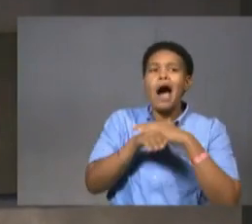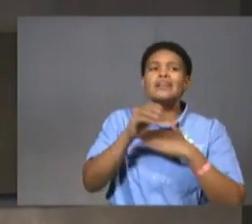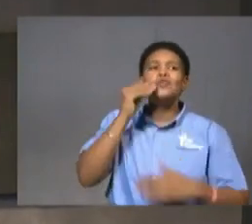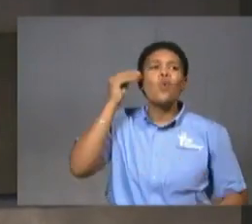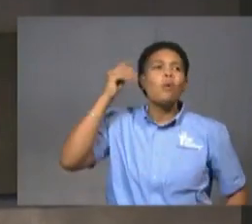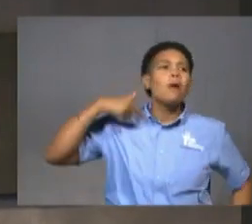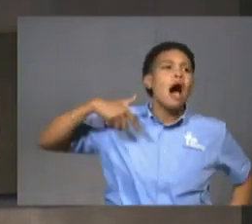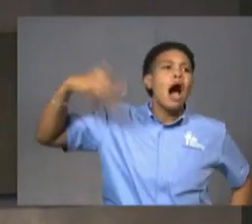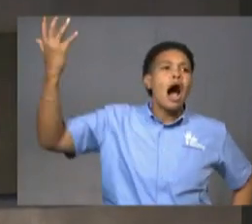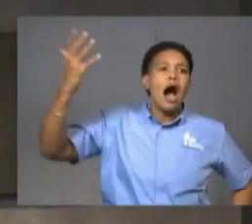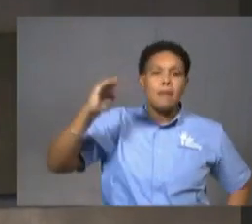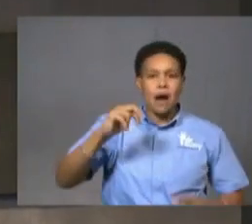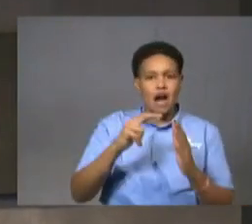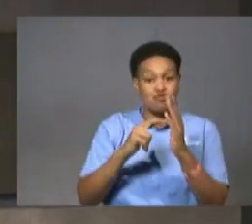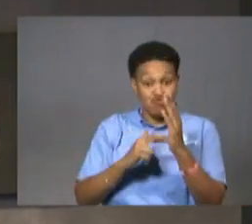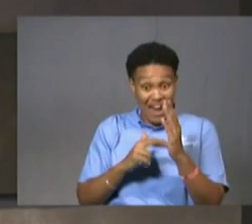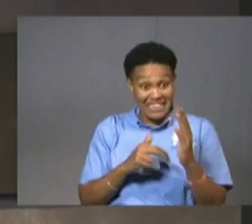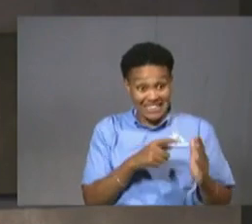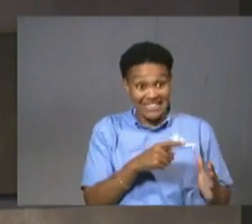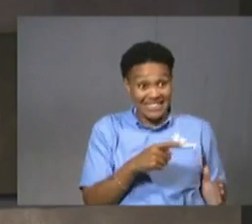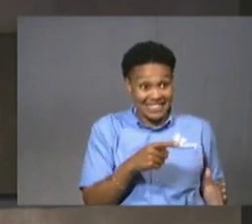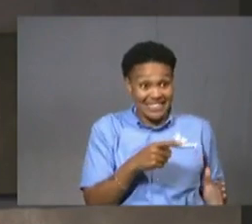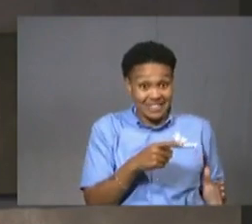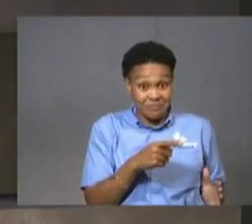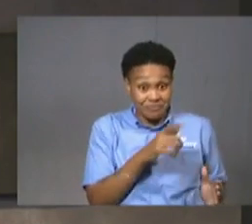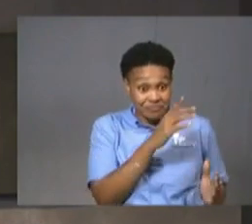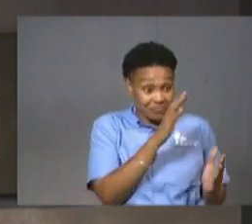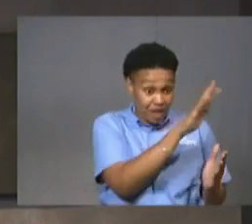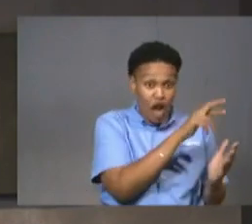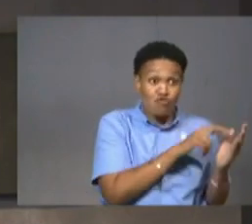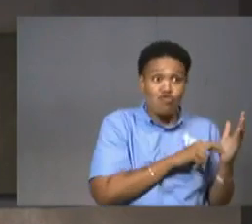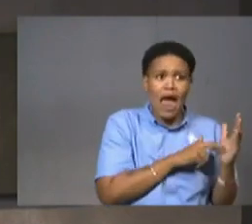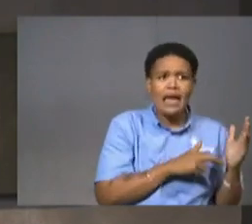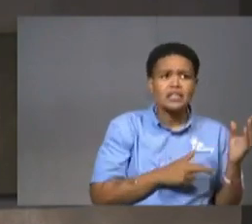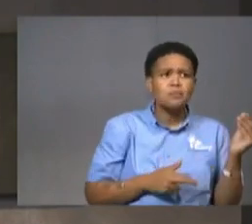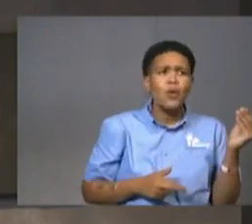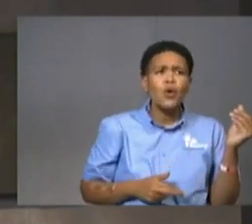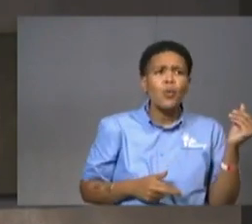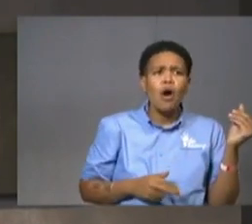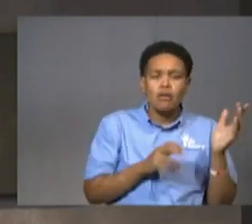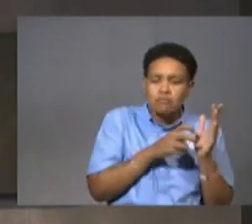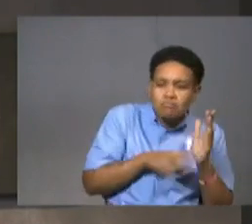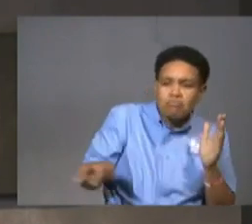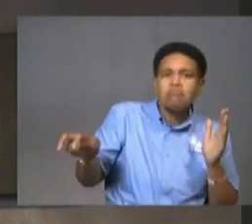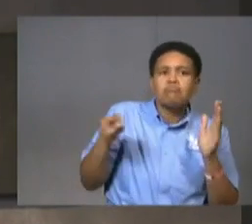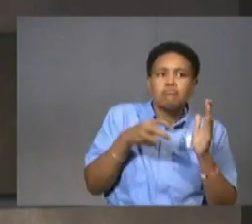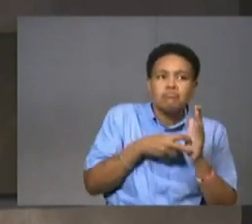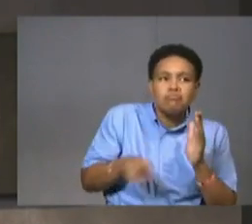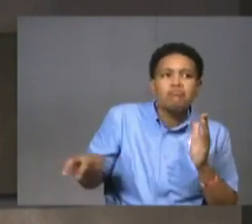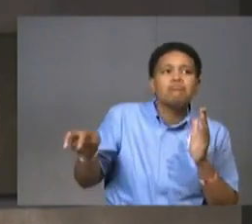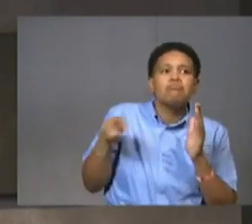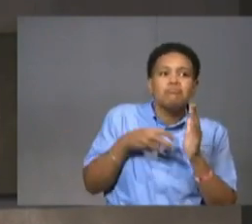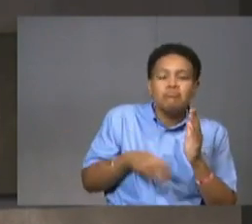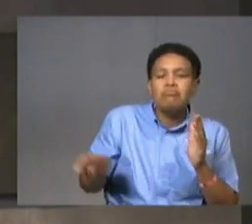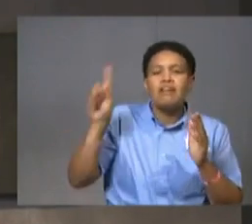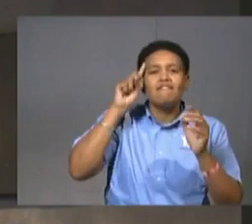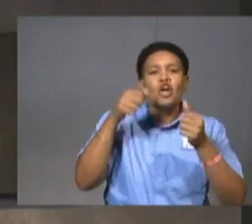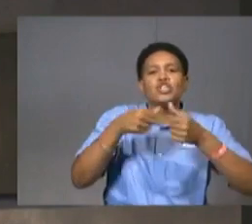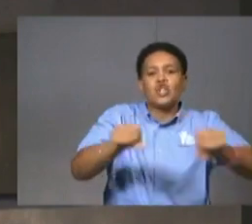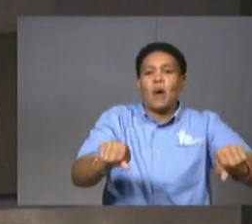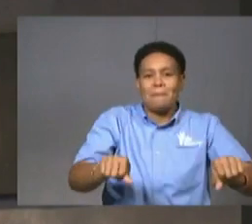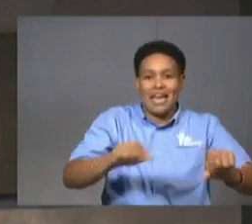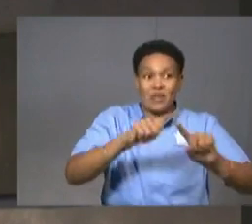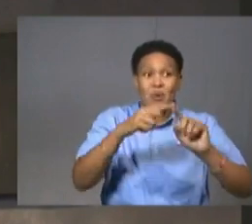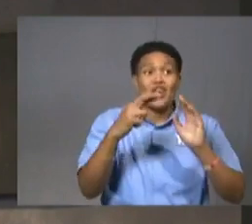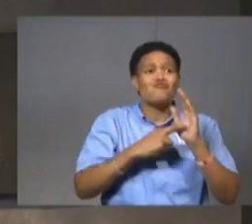by renting, and that a portion of their rental would go towards their down payment, so that when they have rented